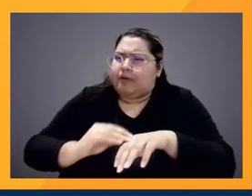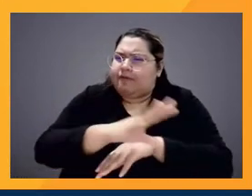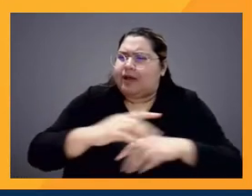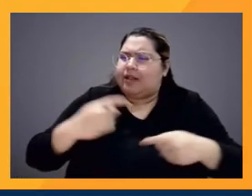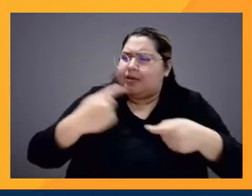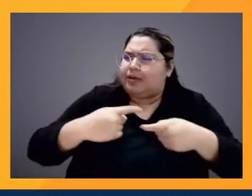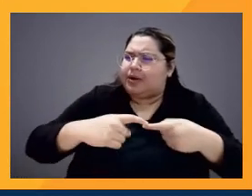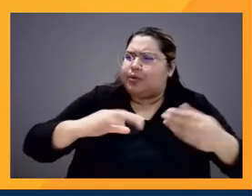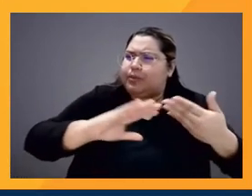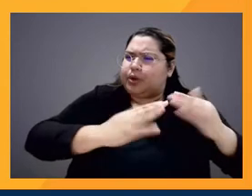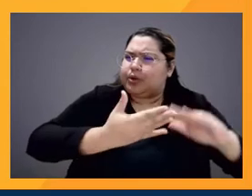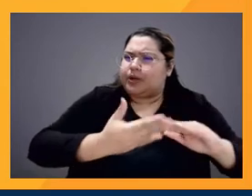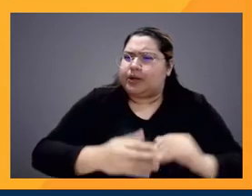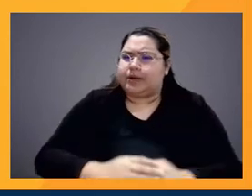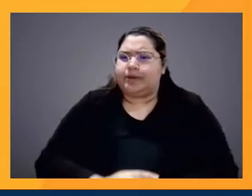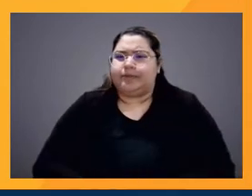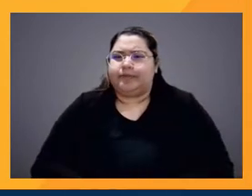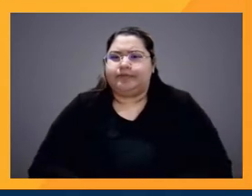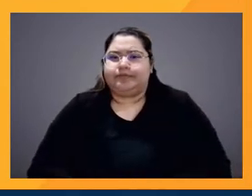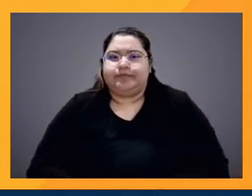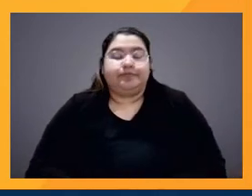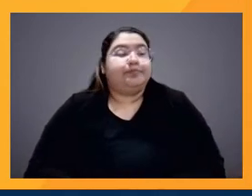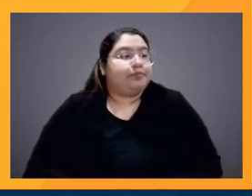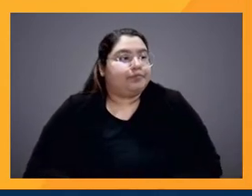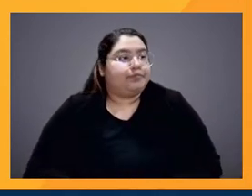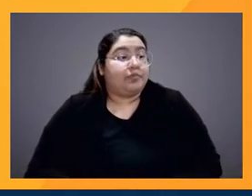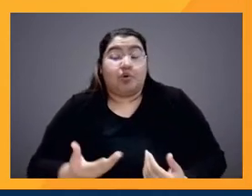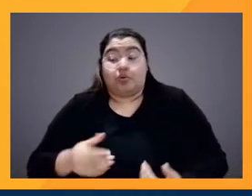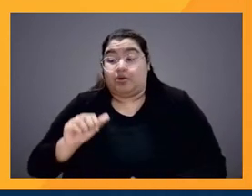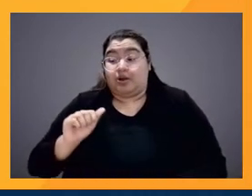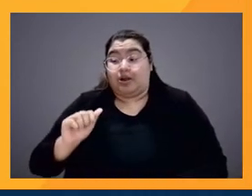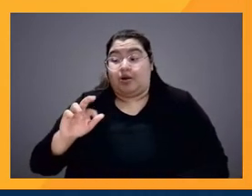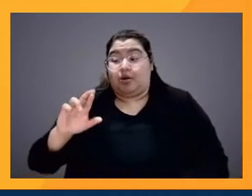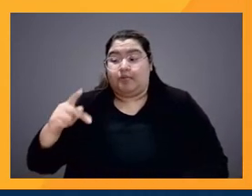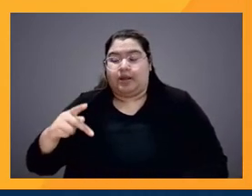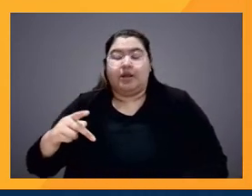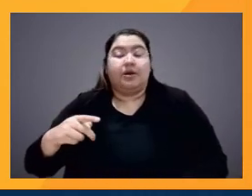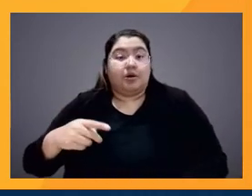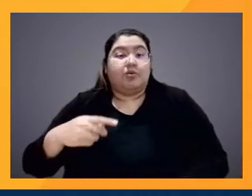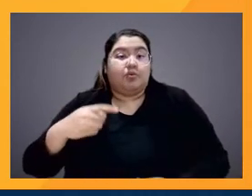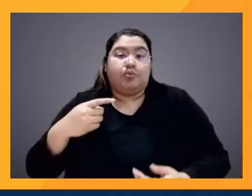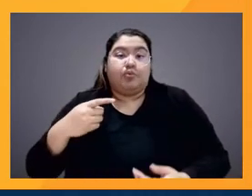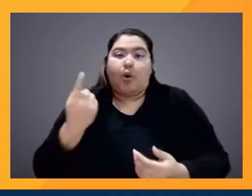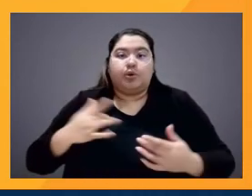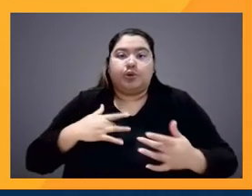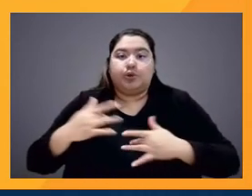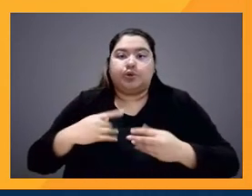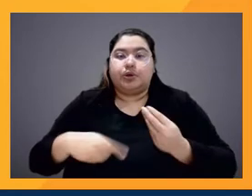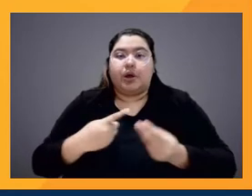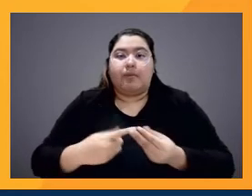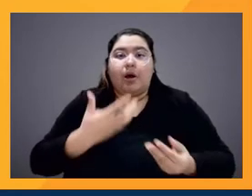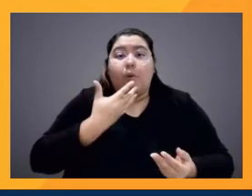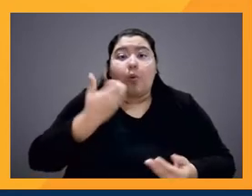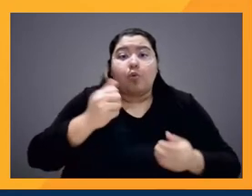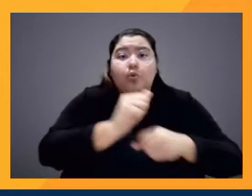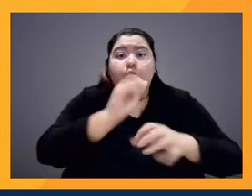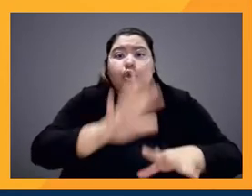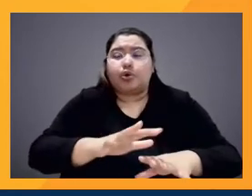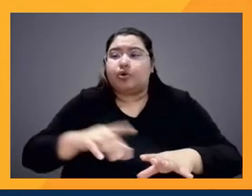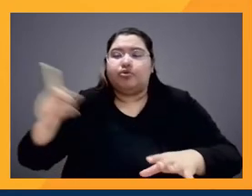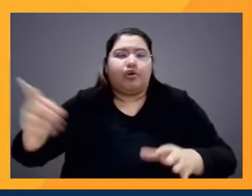you can see in the data and in the behavior places where more knowledge about how to manage those finances effectively could be helpful. I think